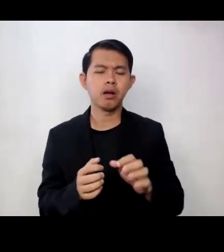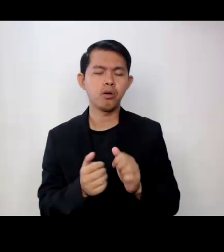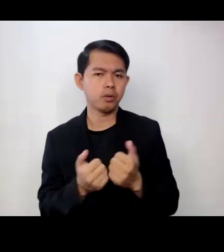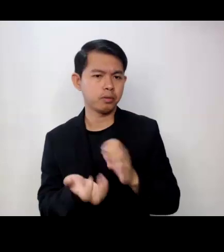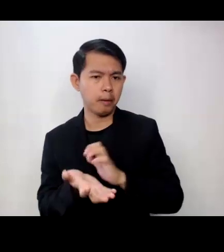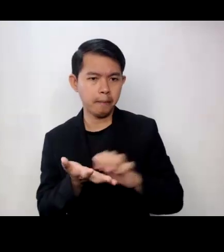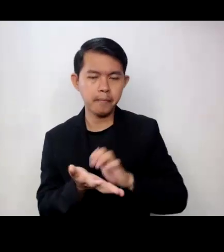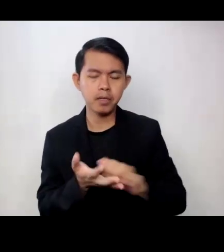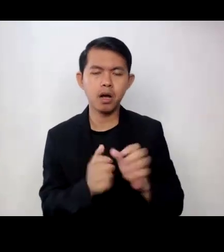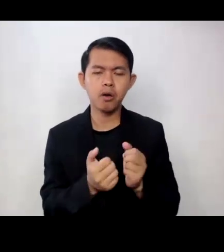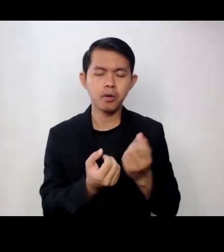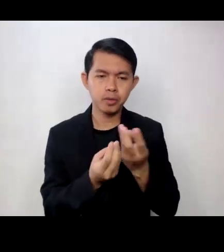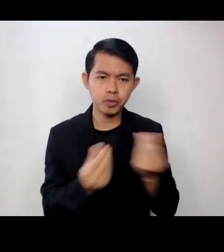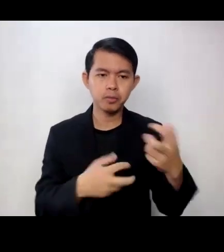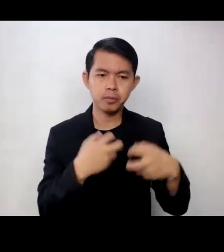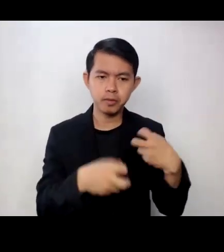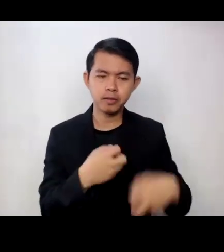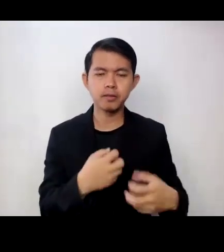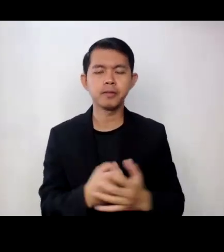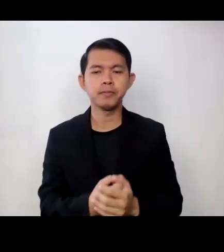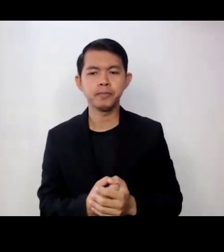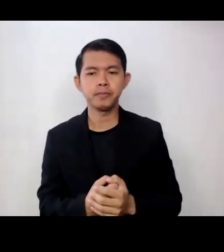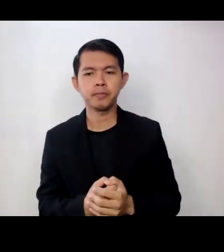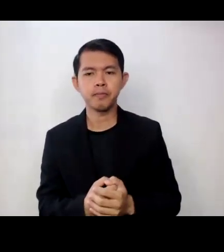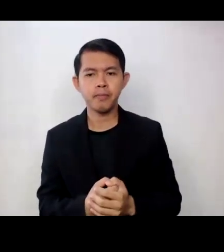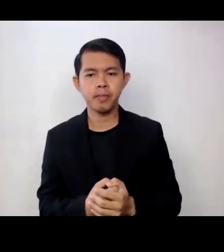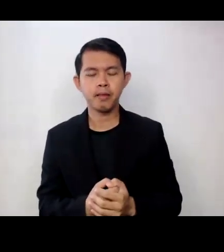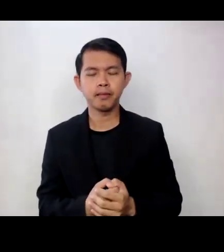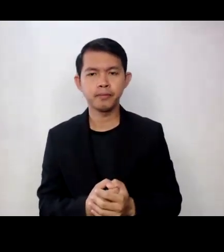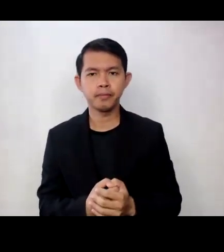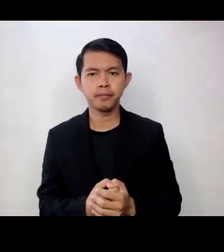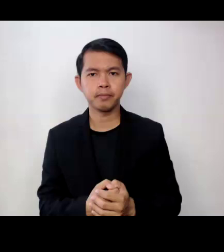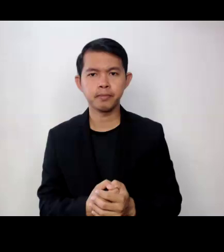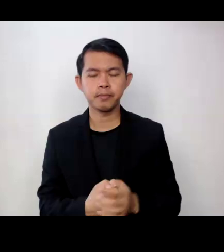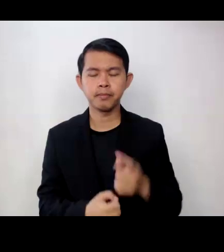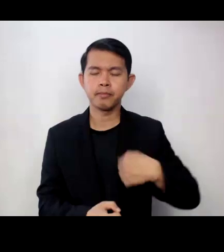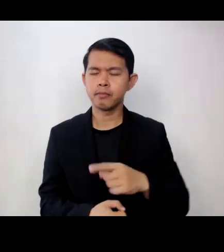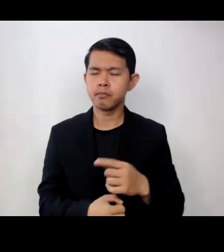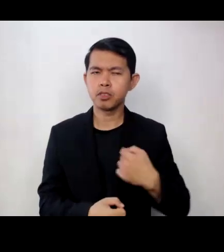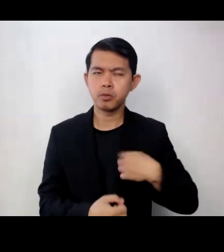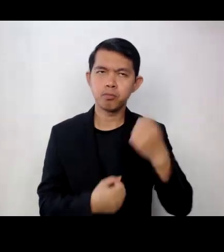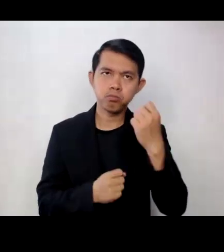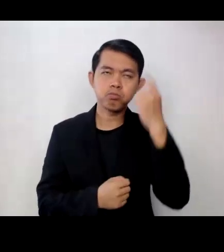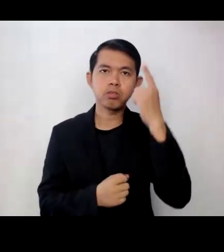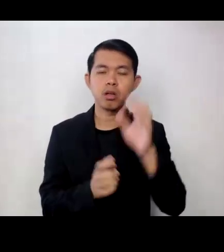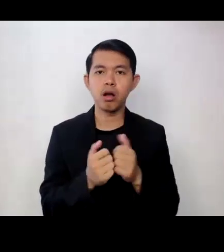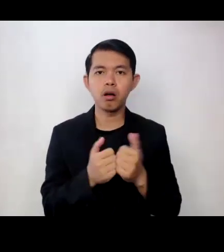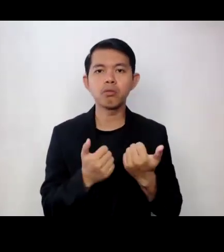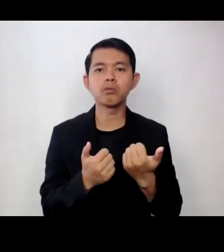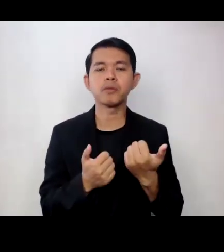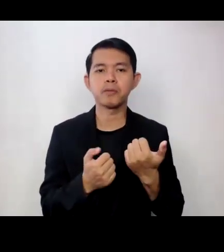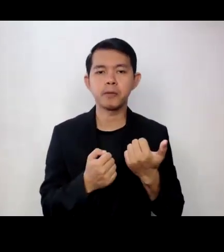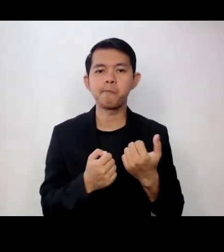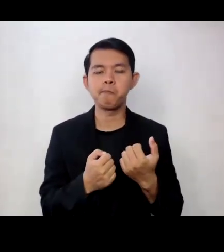issues, I guess what I'm interested in understanding and exploring is how you all have sort of